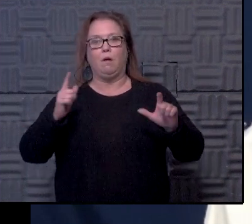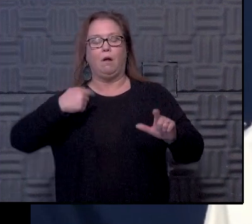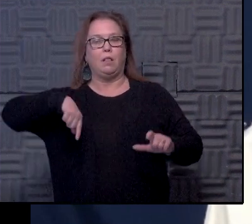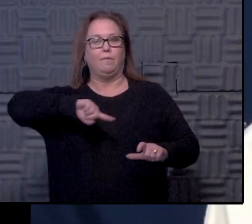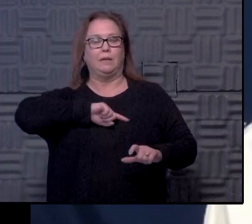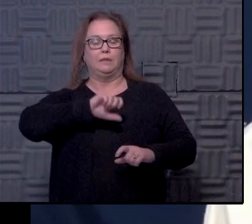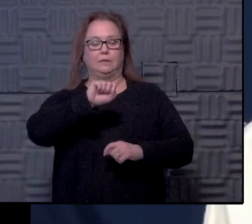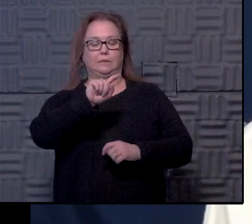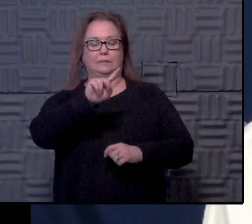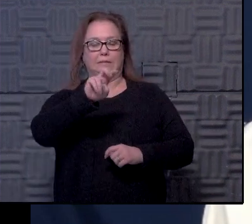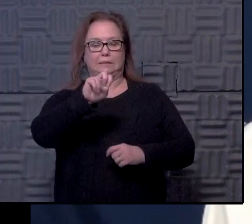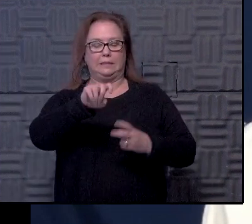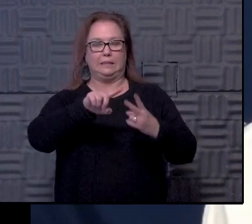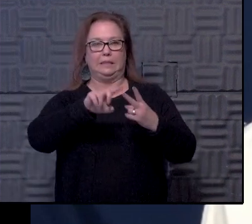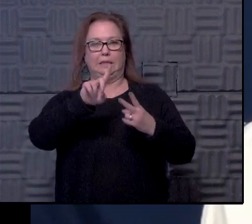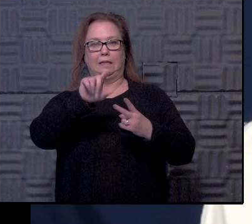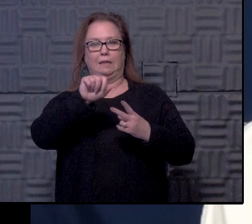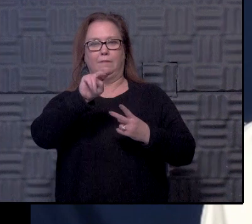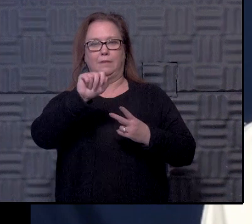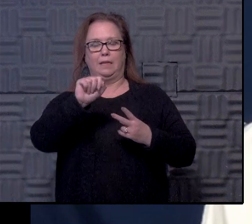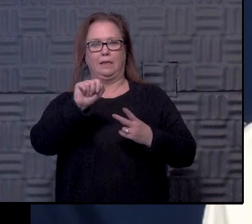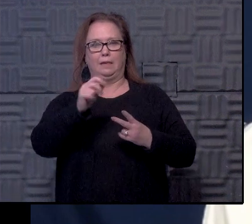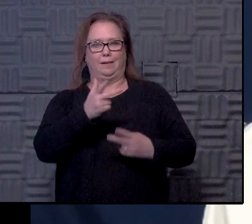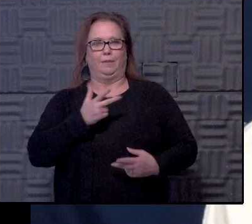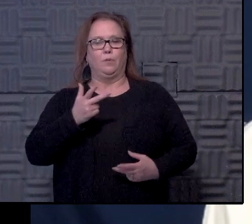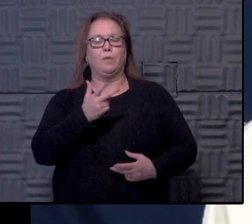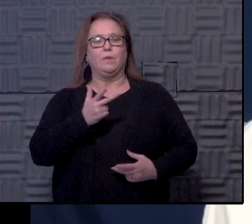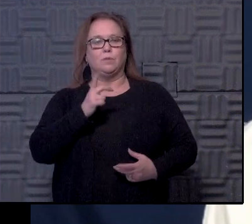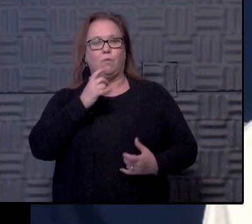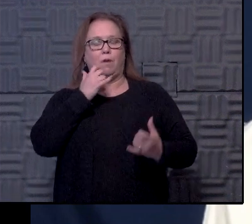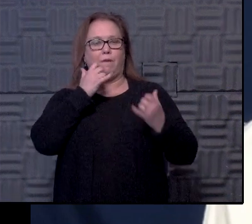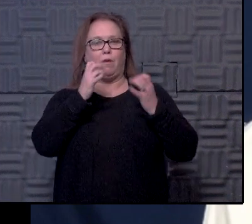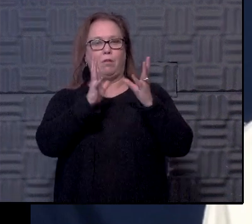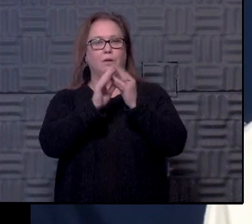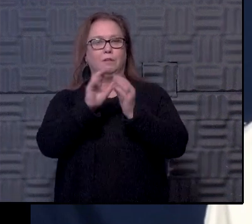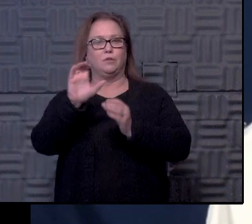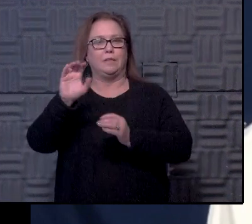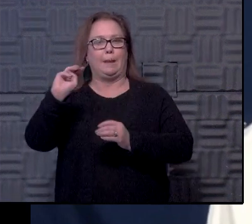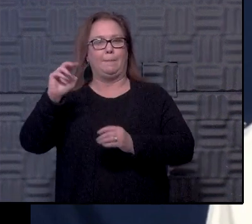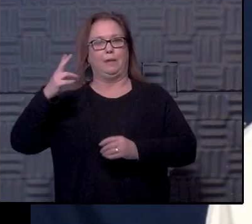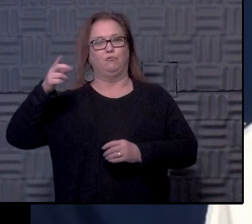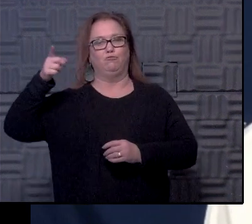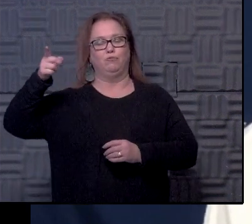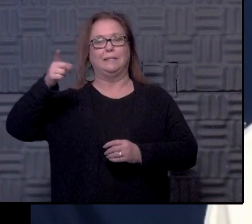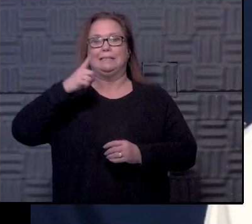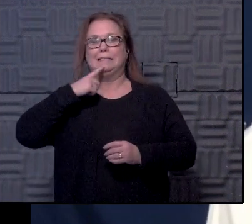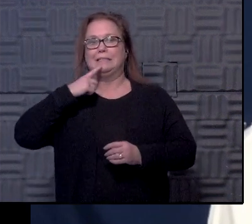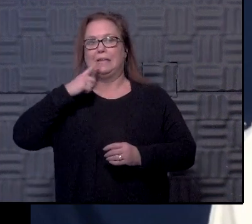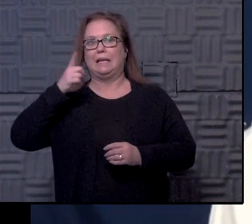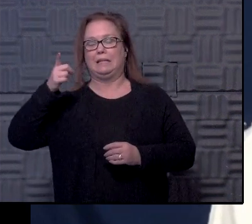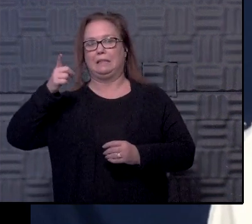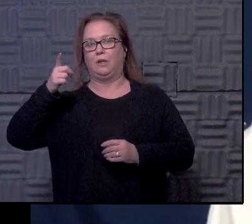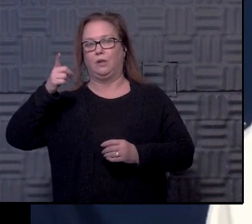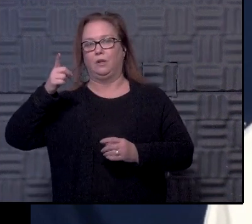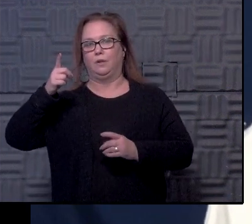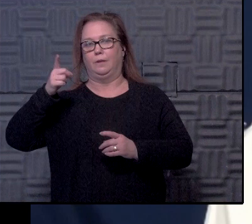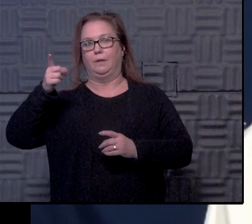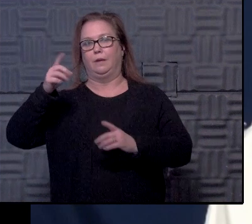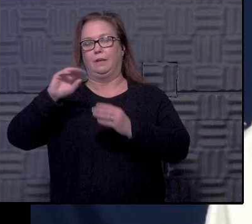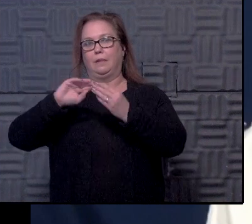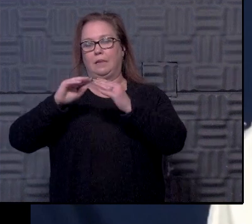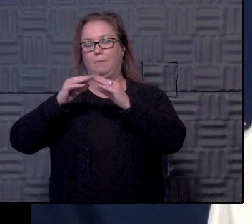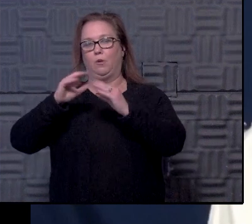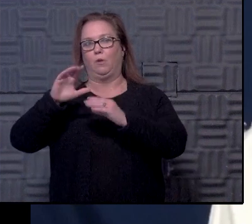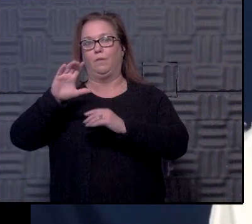Steve, Dana, and I were all on a call earlier in the week where our colleagues at Children's Mercy told us that their incidence, the number